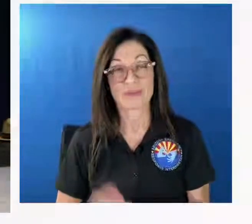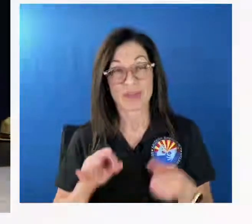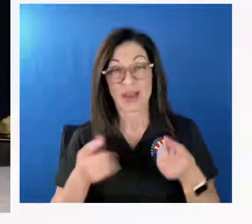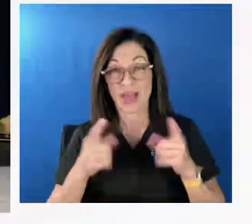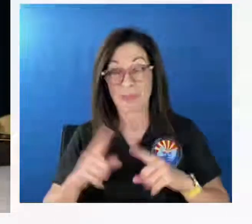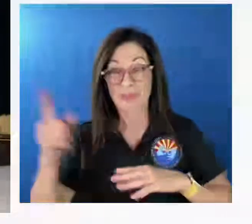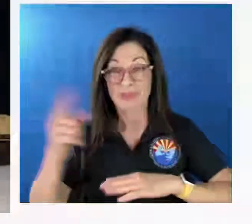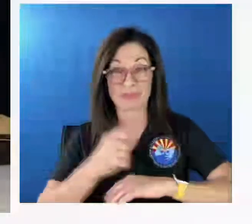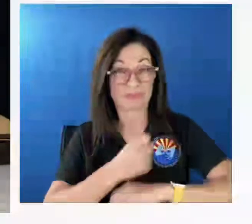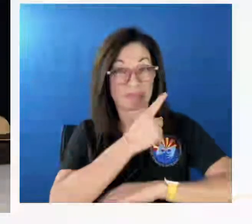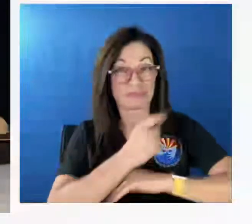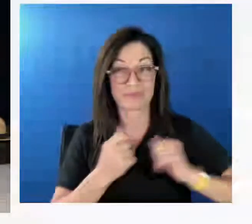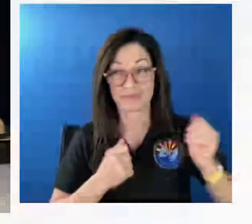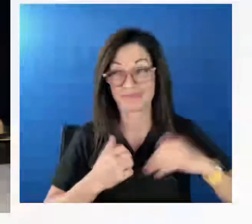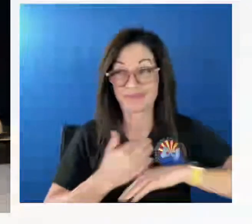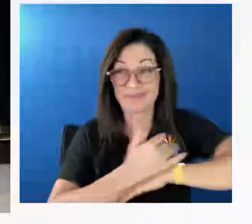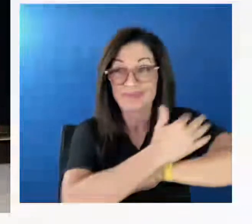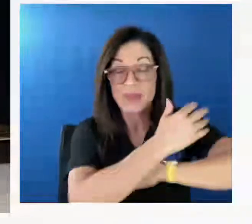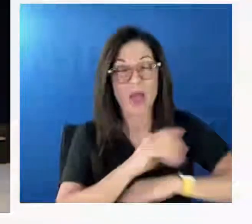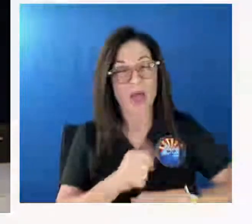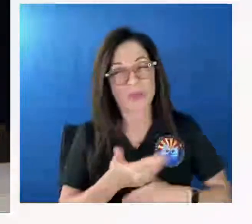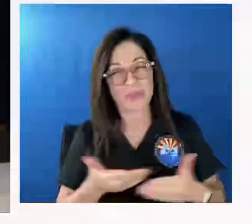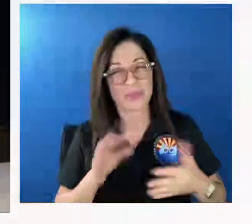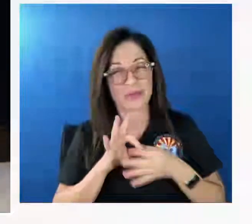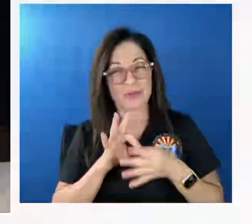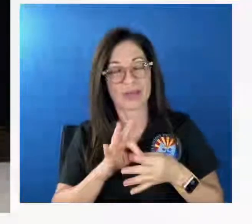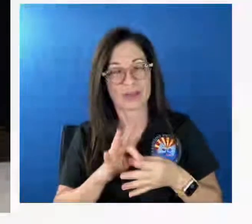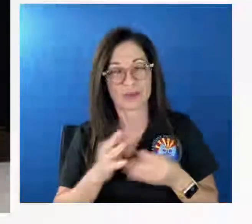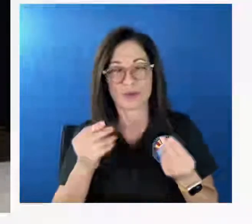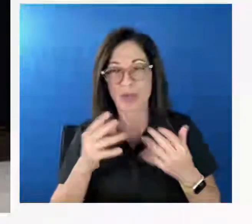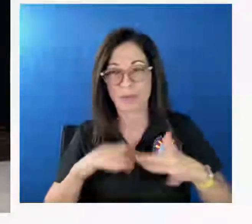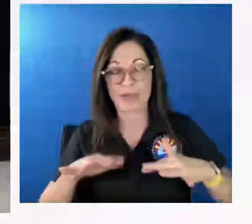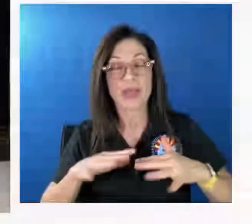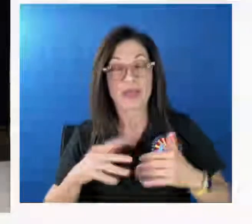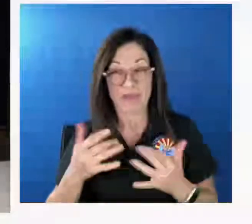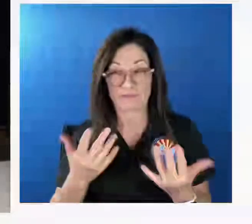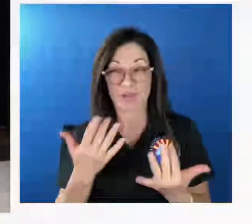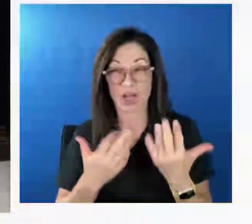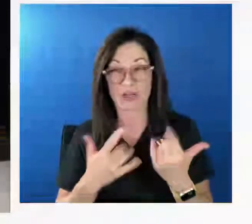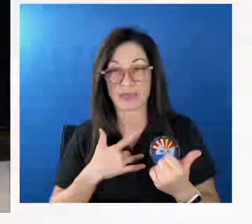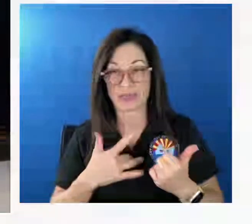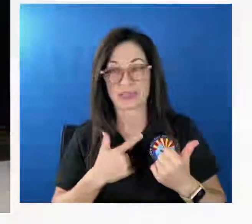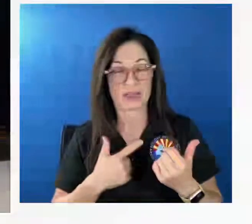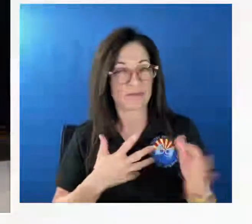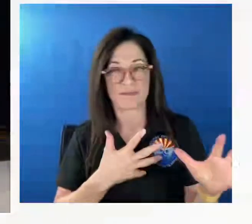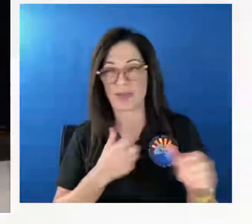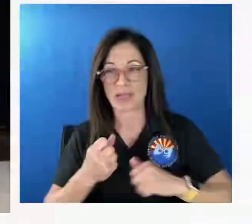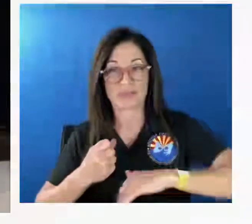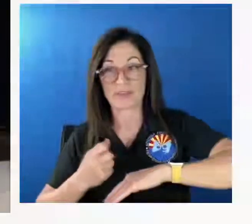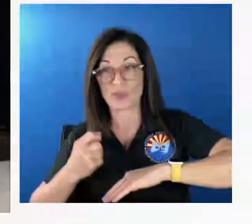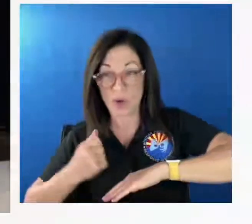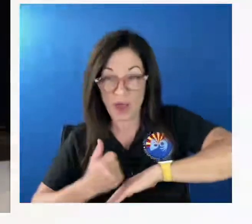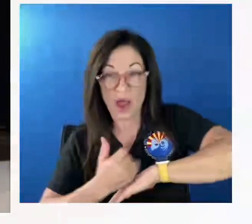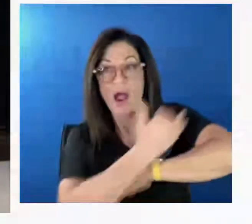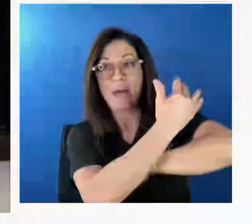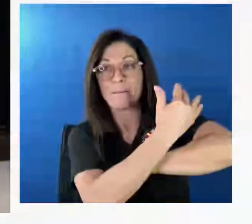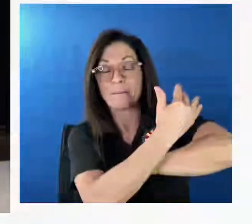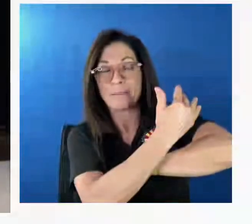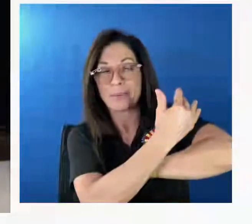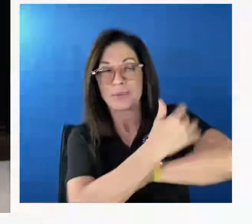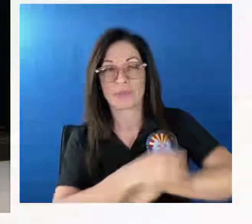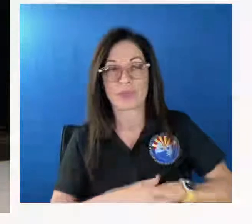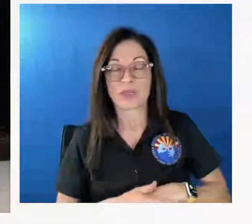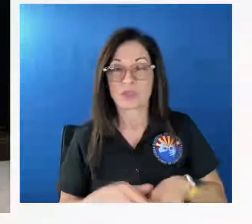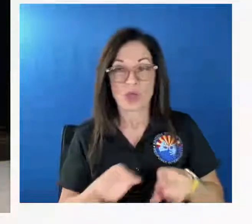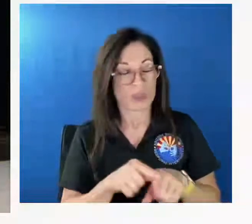topography is that the fire moves rapidly uphill. So that's when operation was talking about it's not a safe place to be